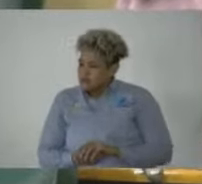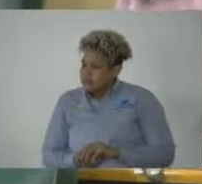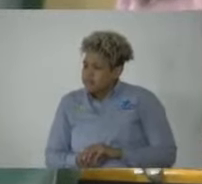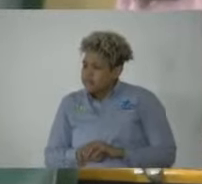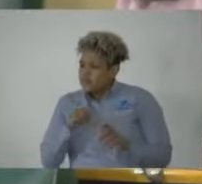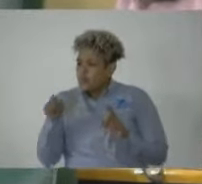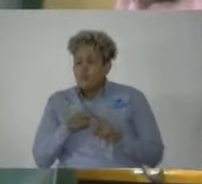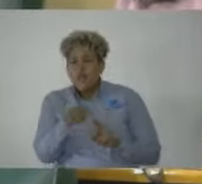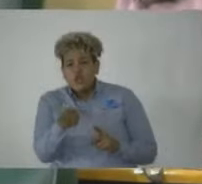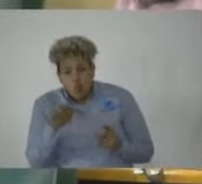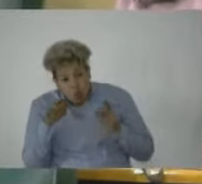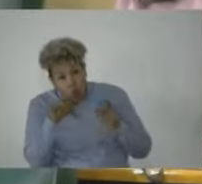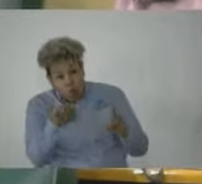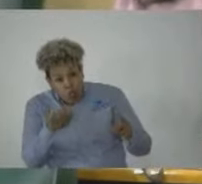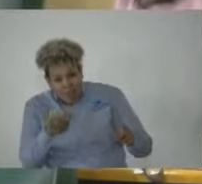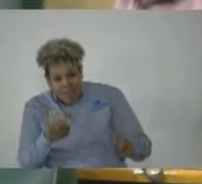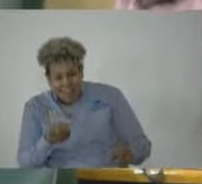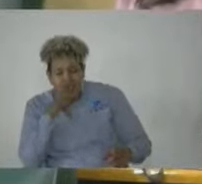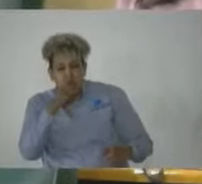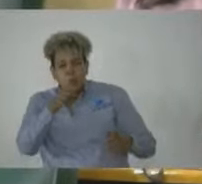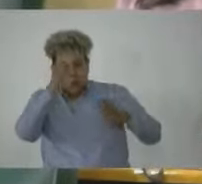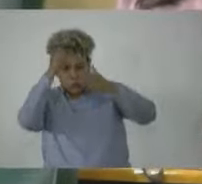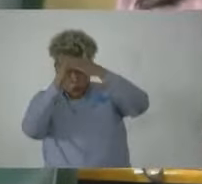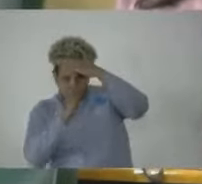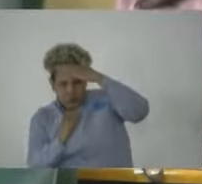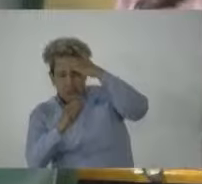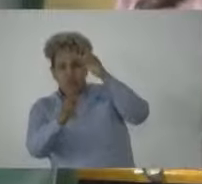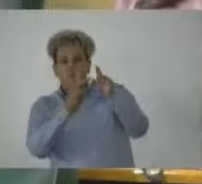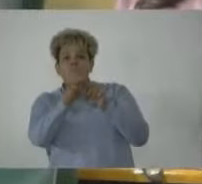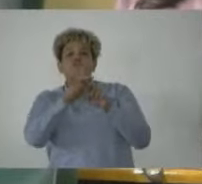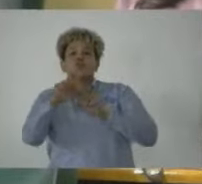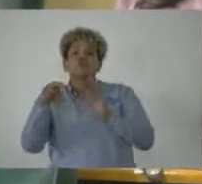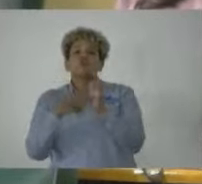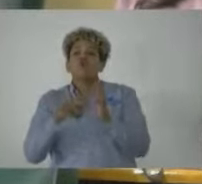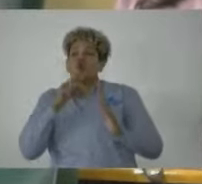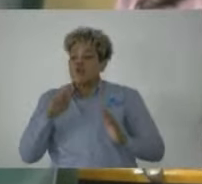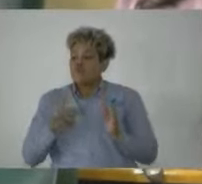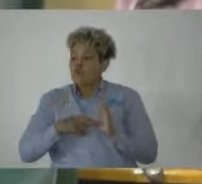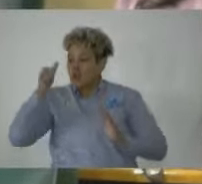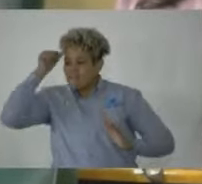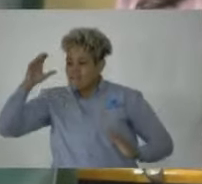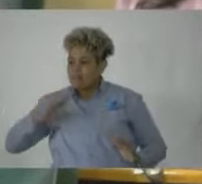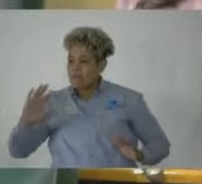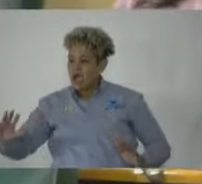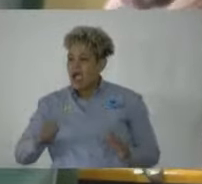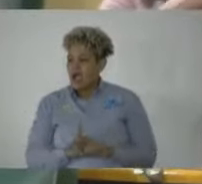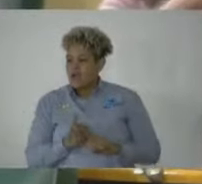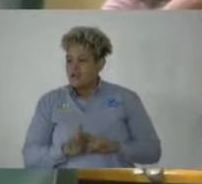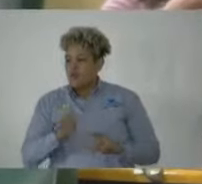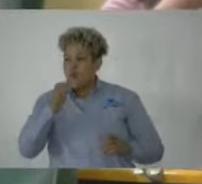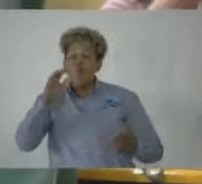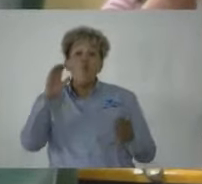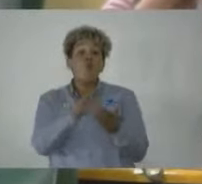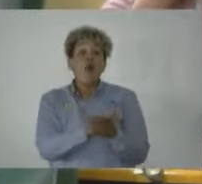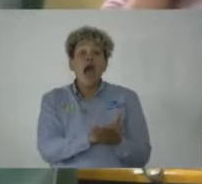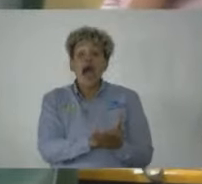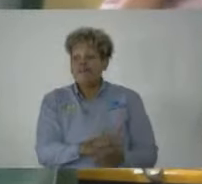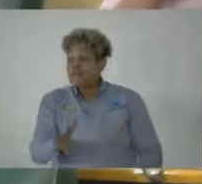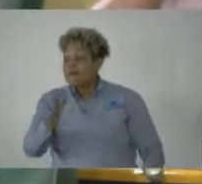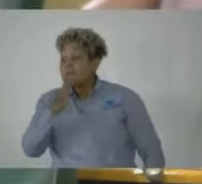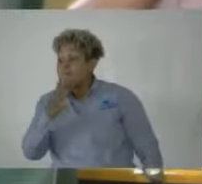When you do this, you subordinate the professional role of the woman or the man. Wife,